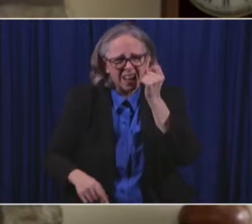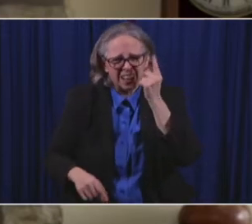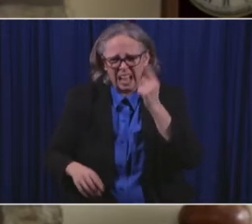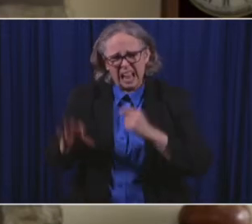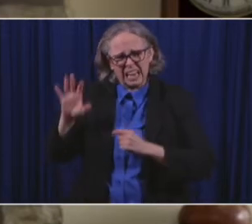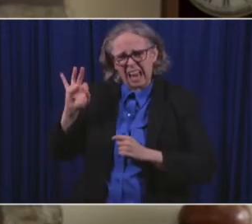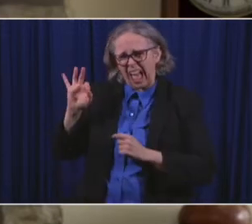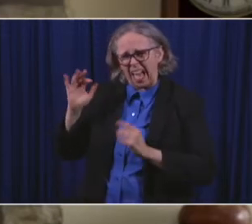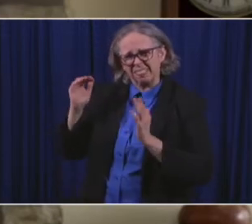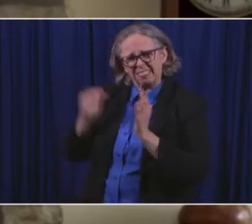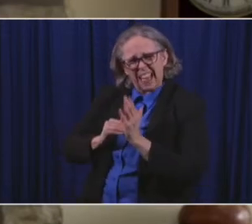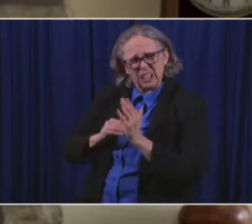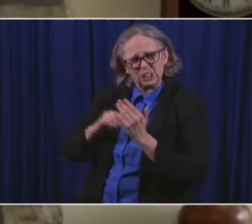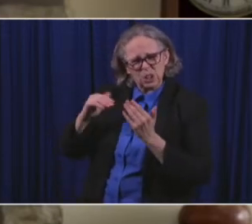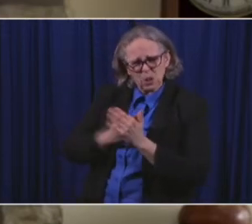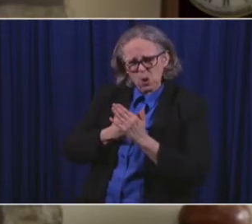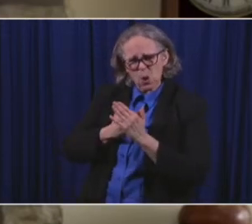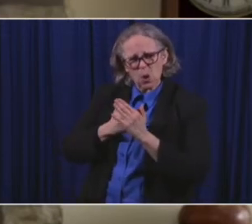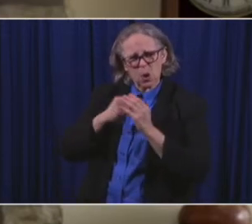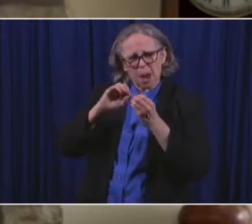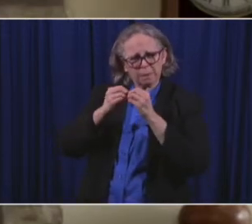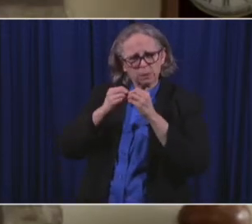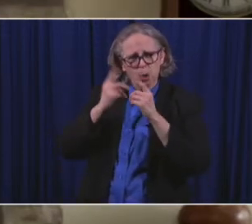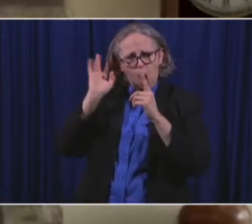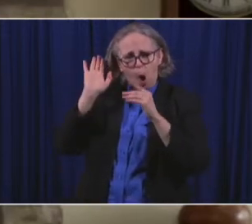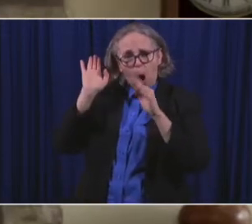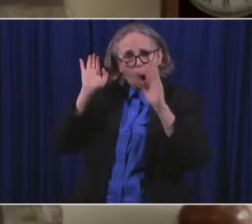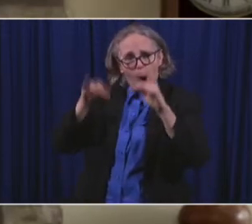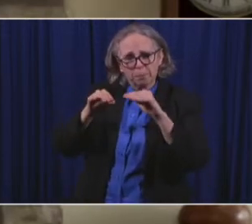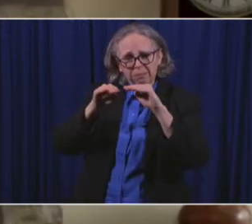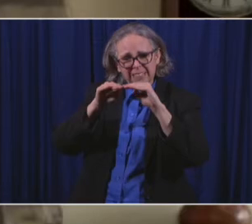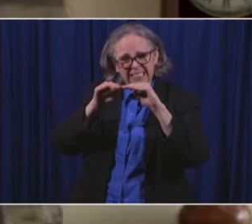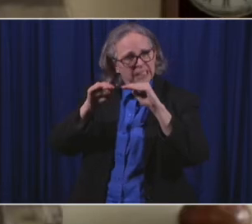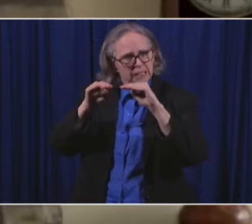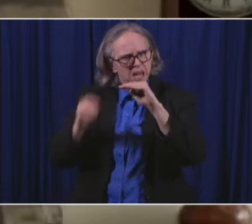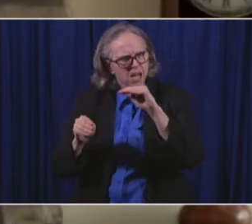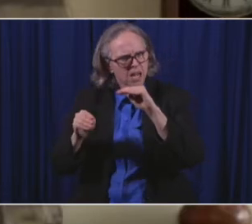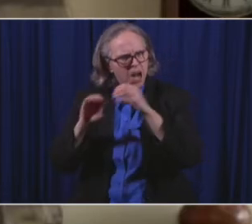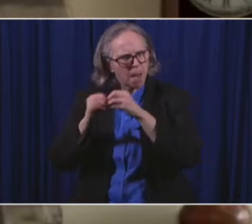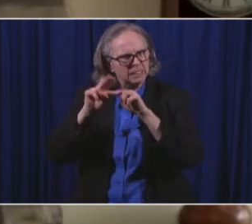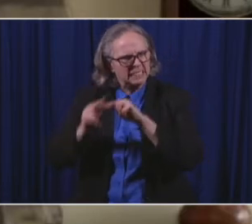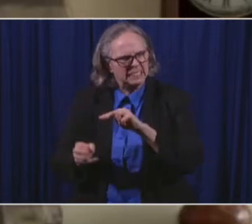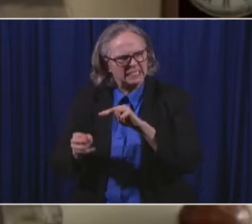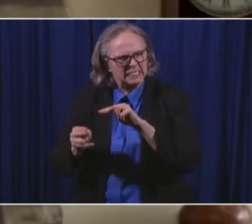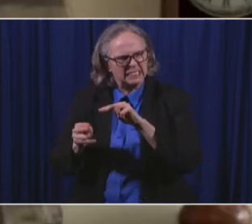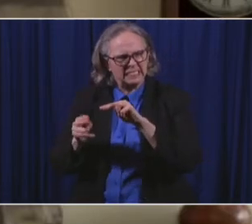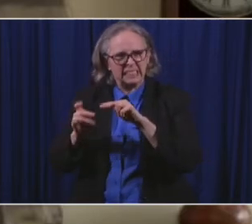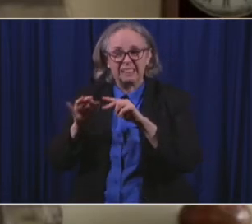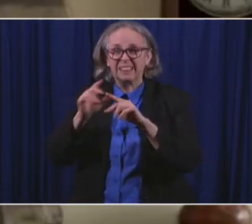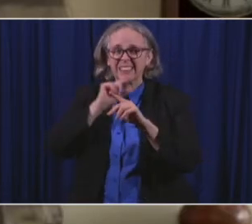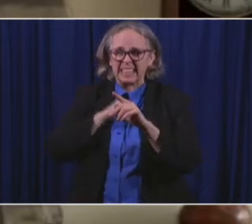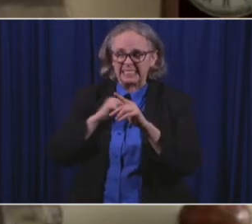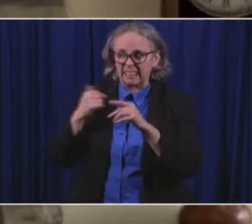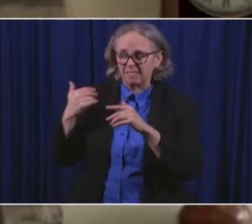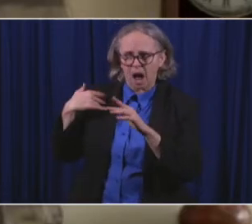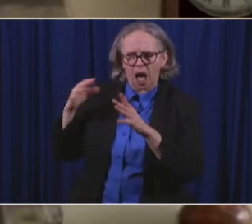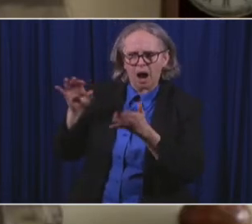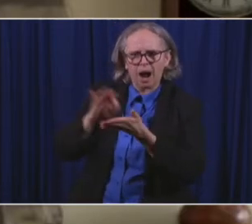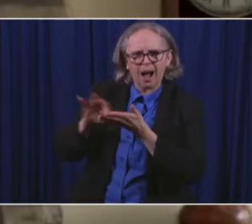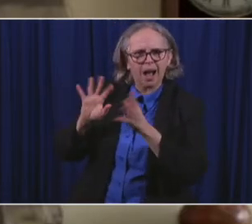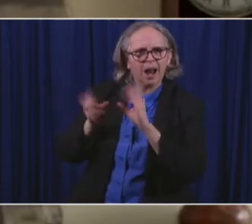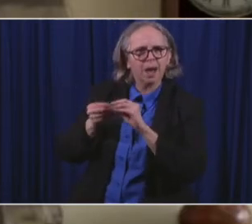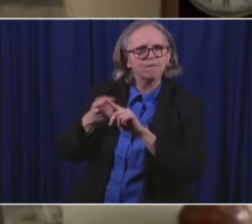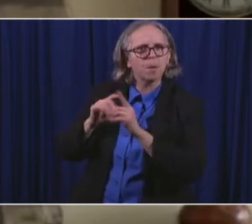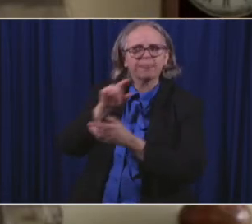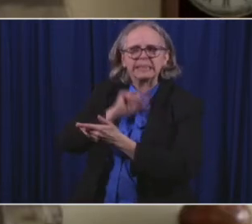we've plateaued out. We don't know that. We don't know how Thanksgiving is totally going to impact this. But the idea, if